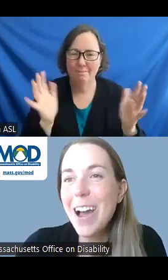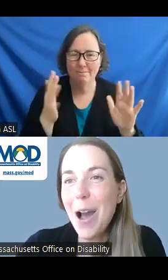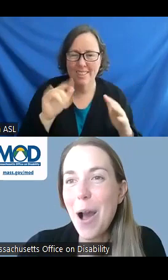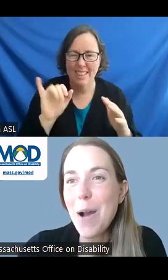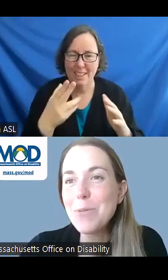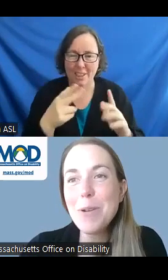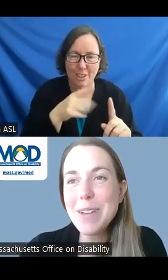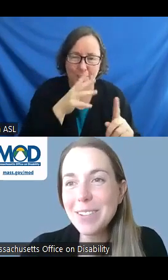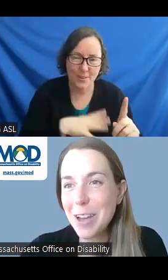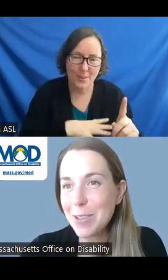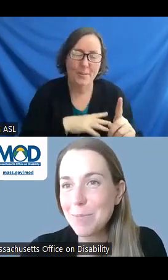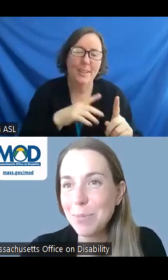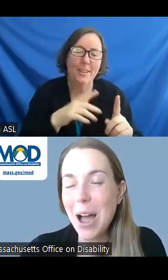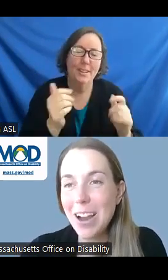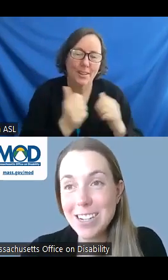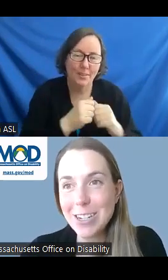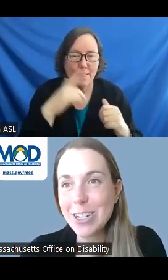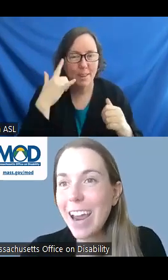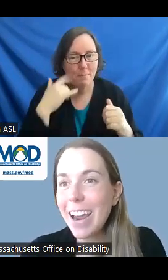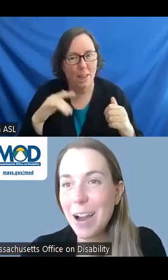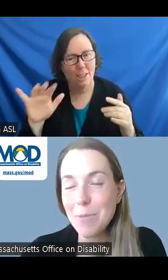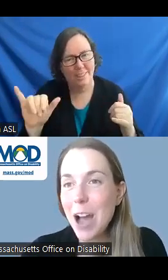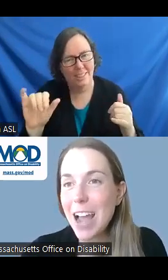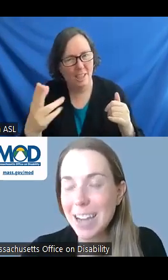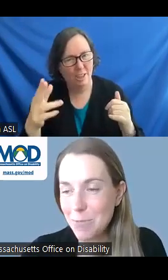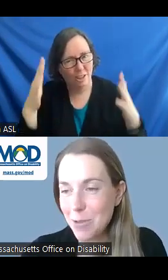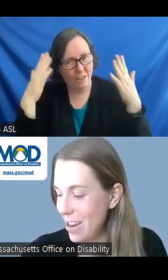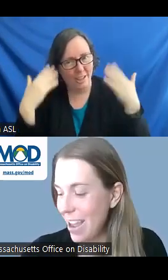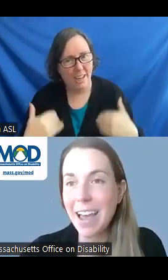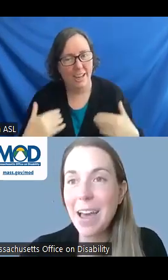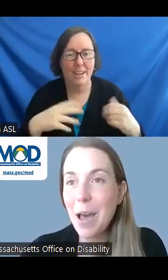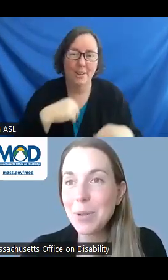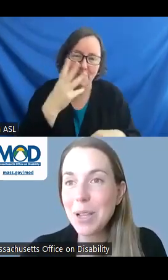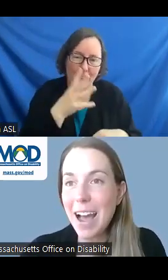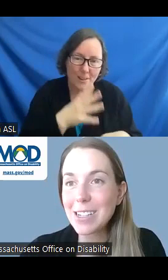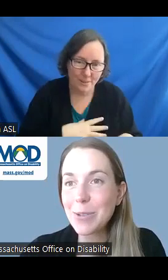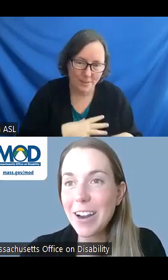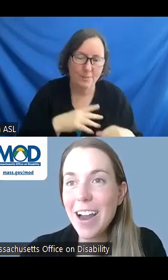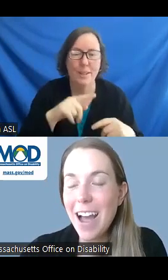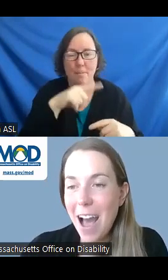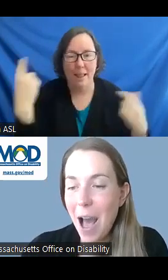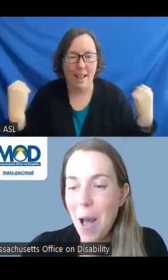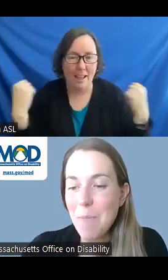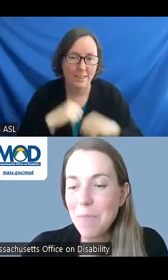young-ish woman with blonde-ish hair. I'm white. I'm wearing a black